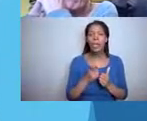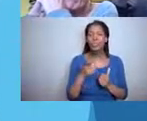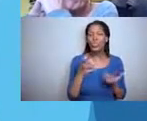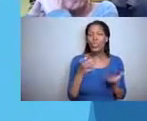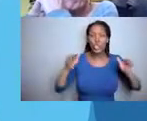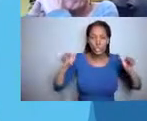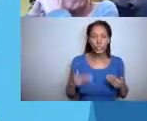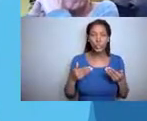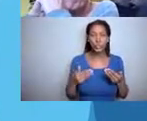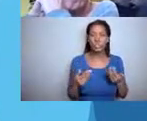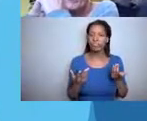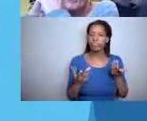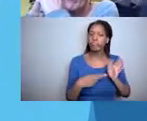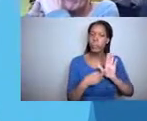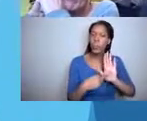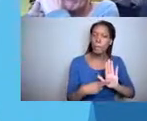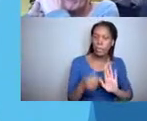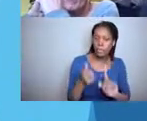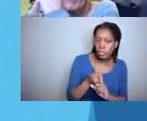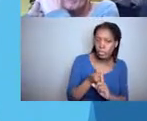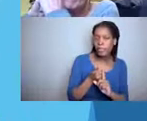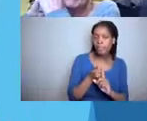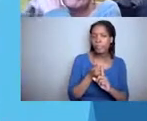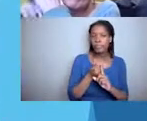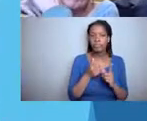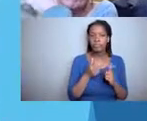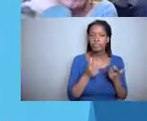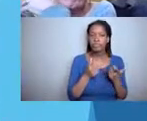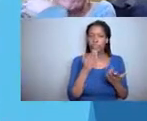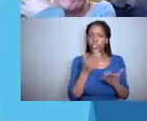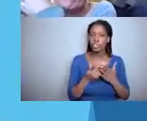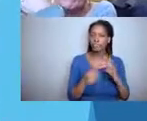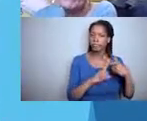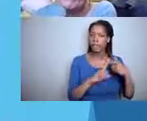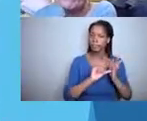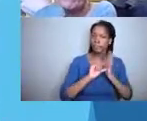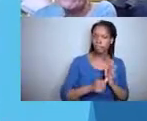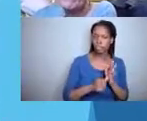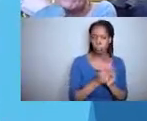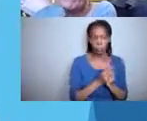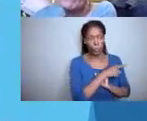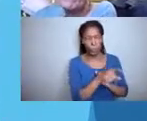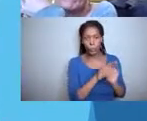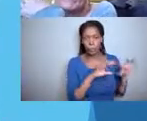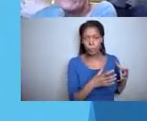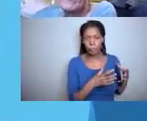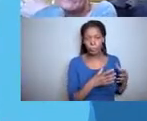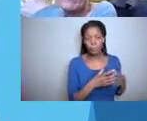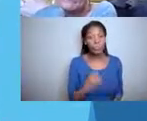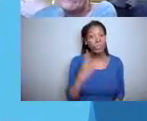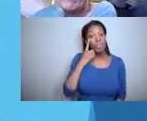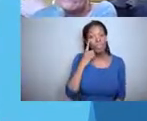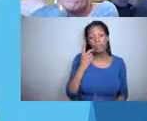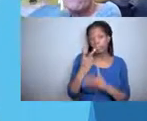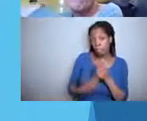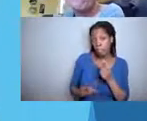um to make yourself um to leave that impression to make yourself known so think of both the artwork samples as well as